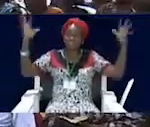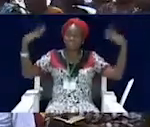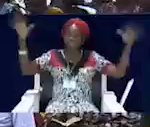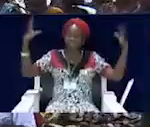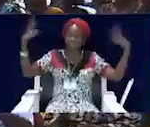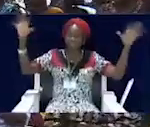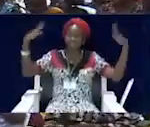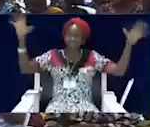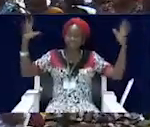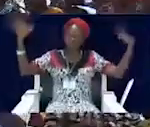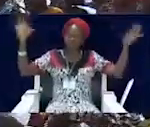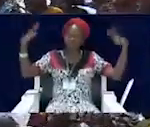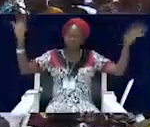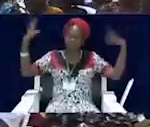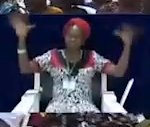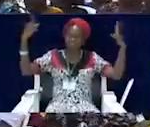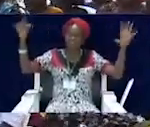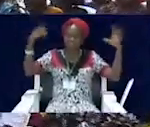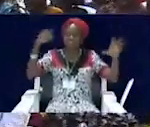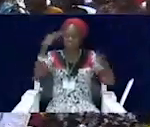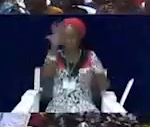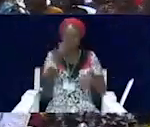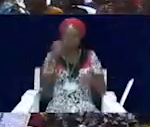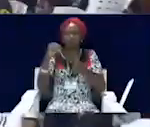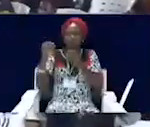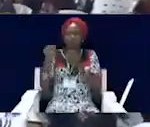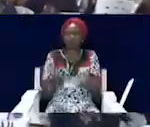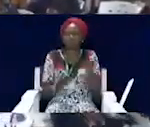shouting. Because